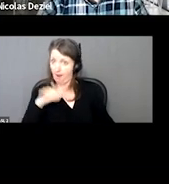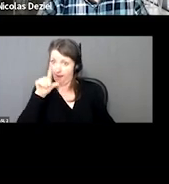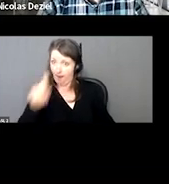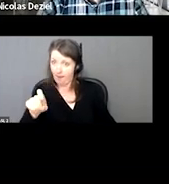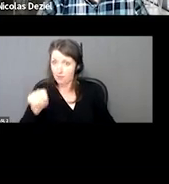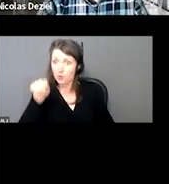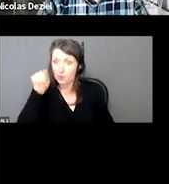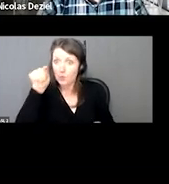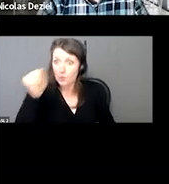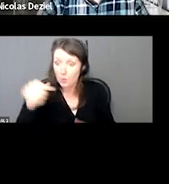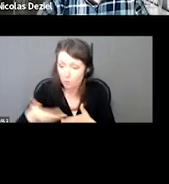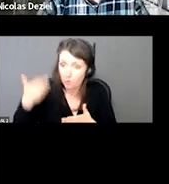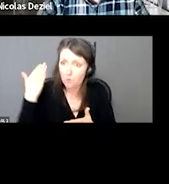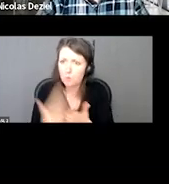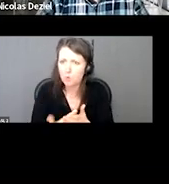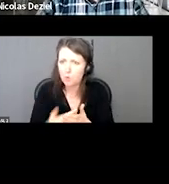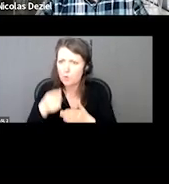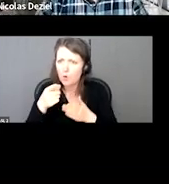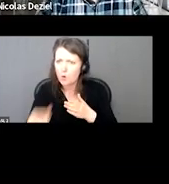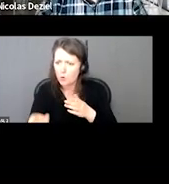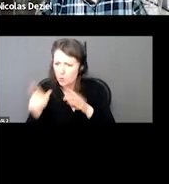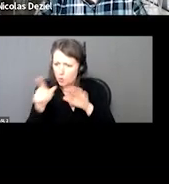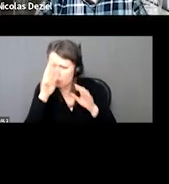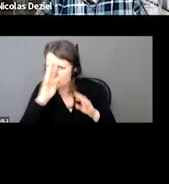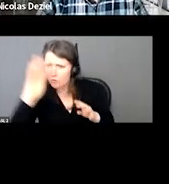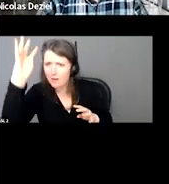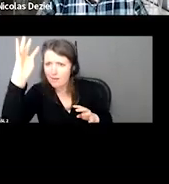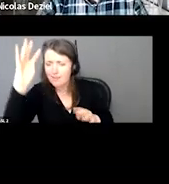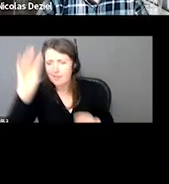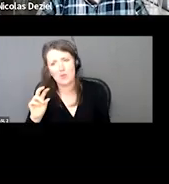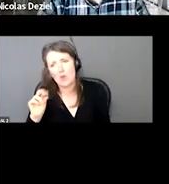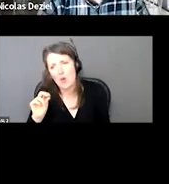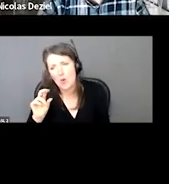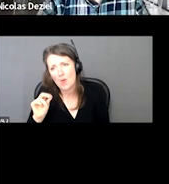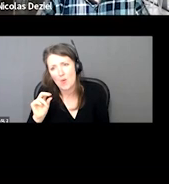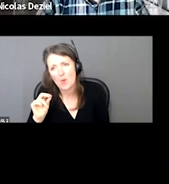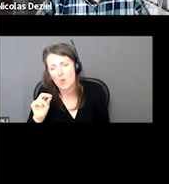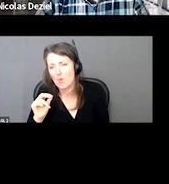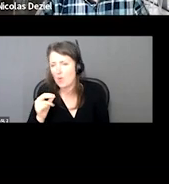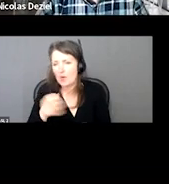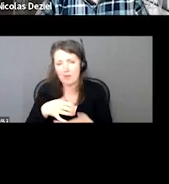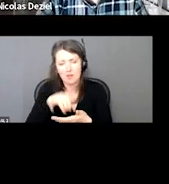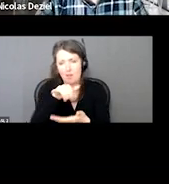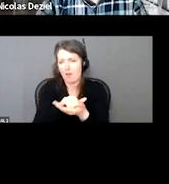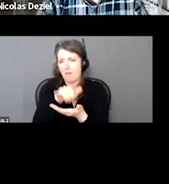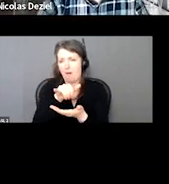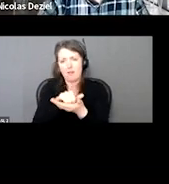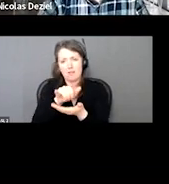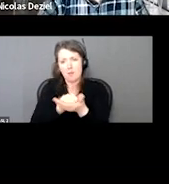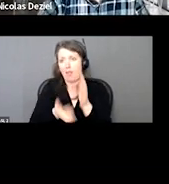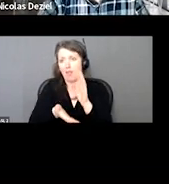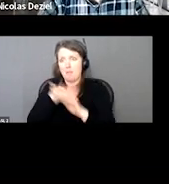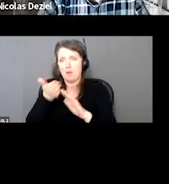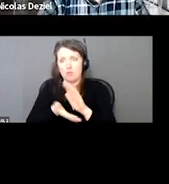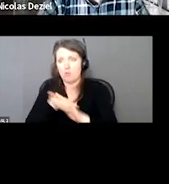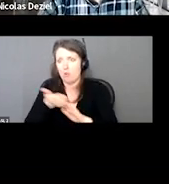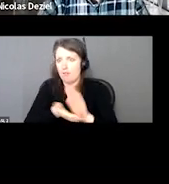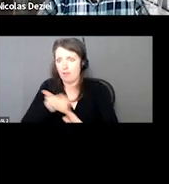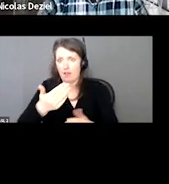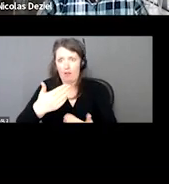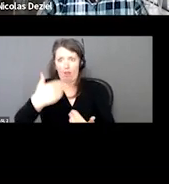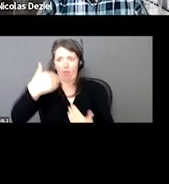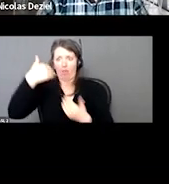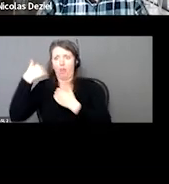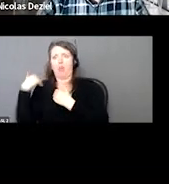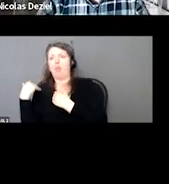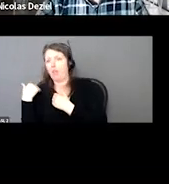would have to compare that with all of the different works that exist. It would be an impossible task to do, right? So